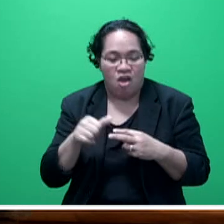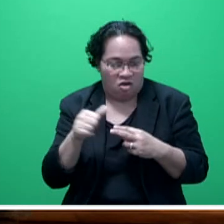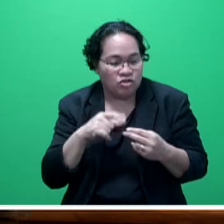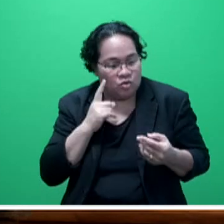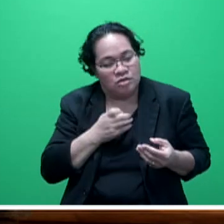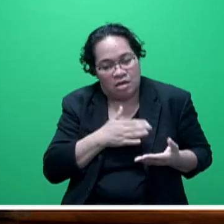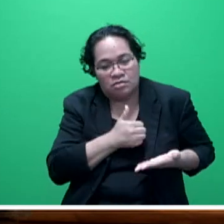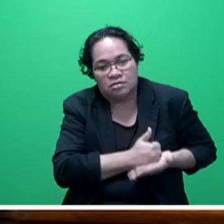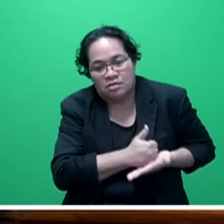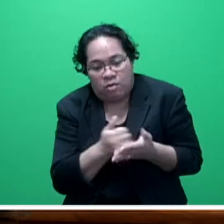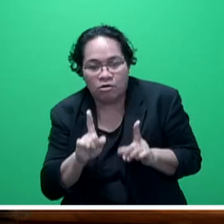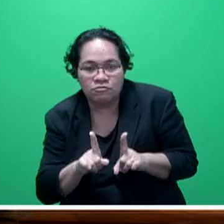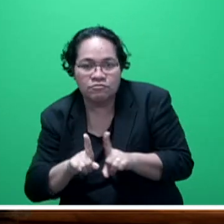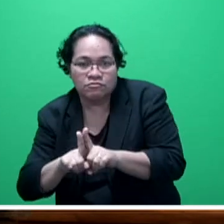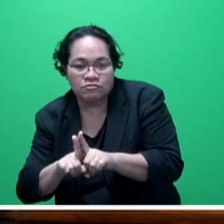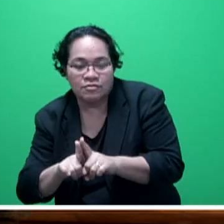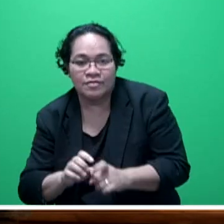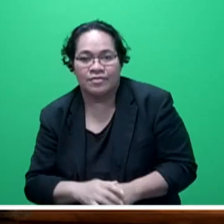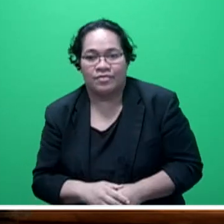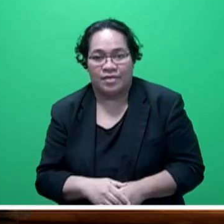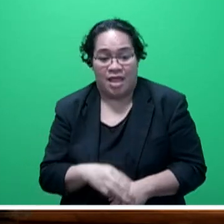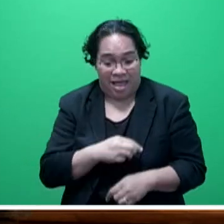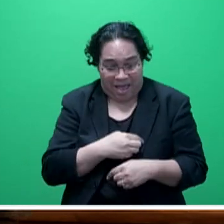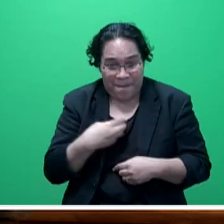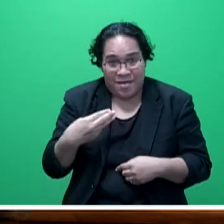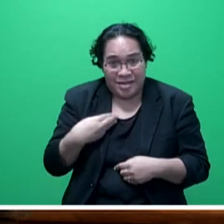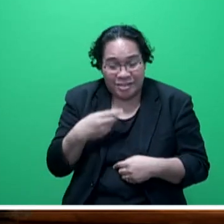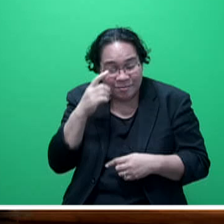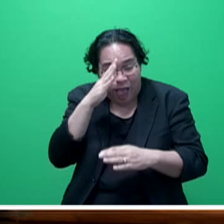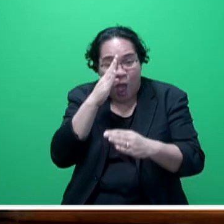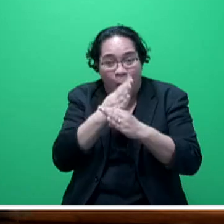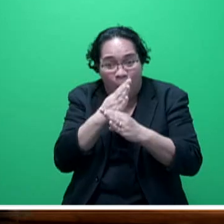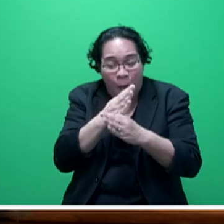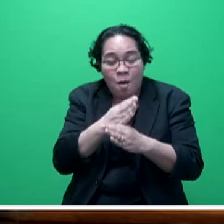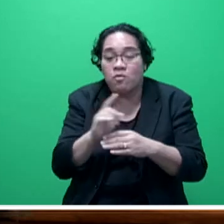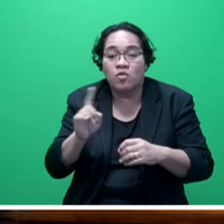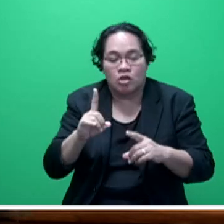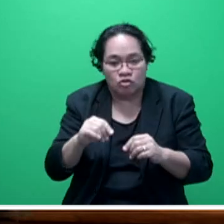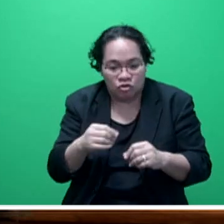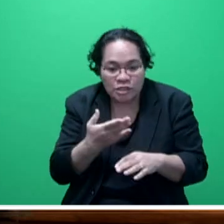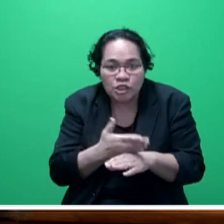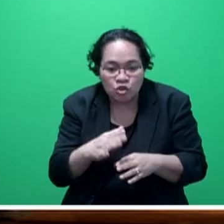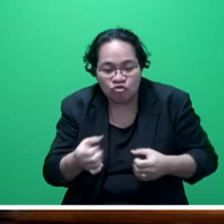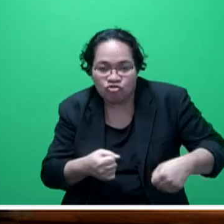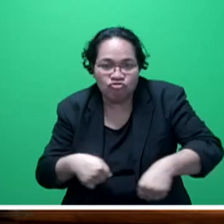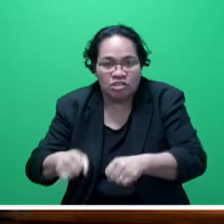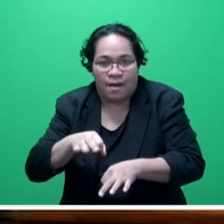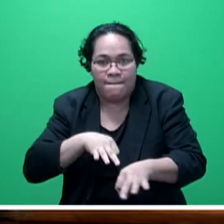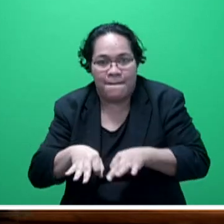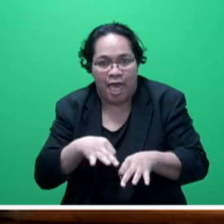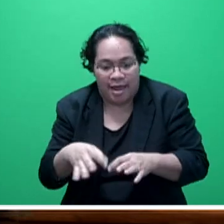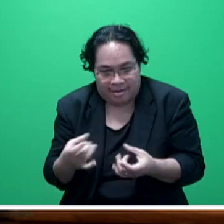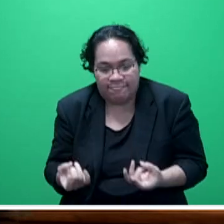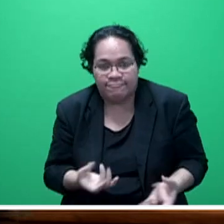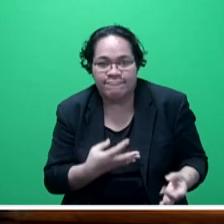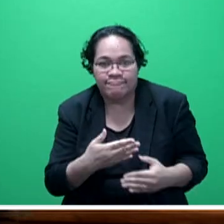services. Our ministry aspiration is to formulate a new strategic plan that will focus on